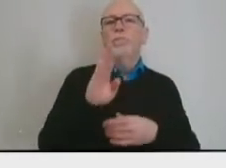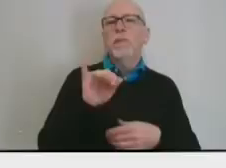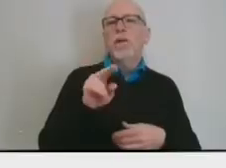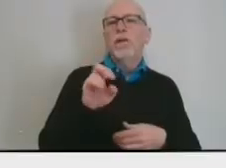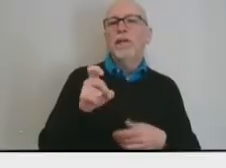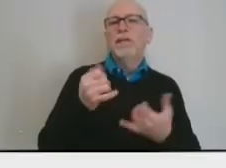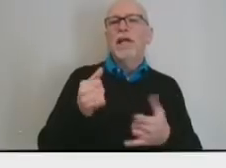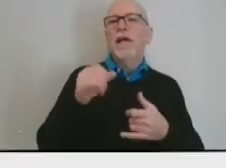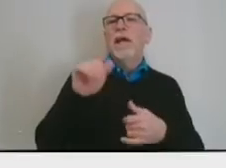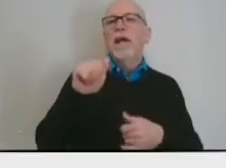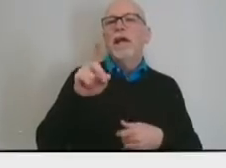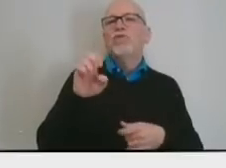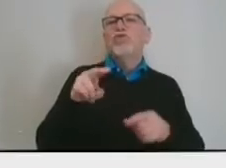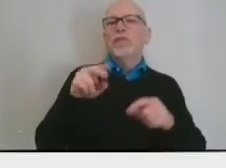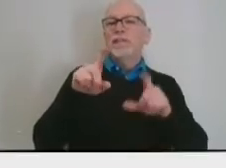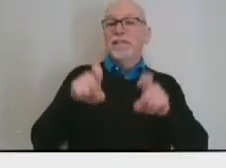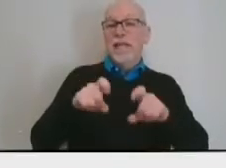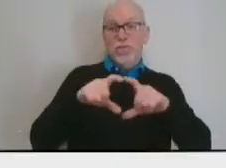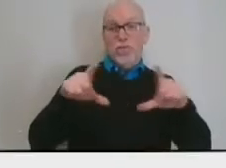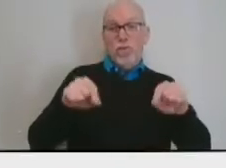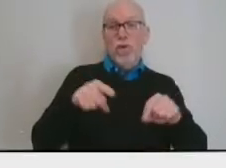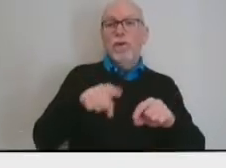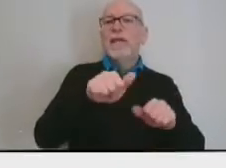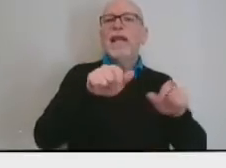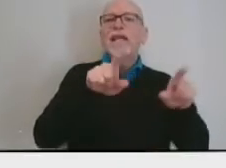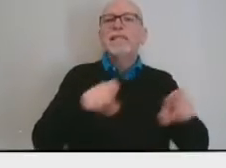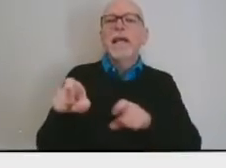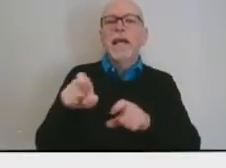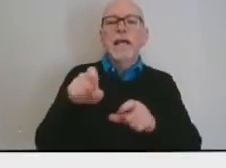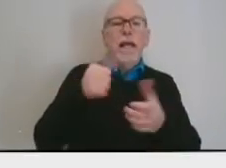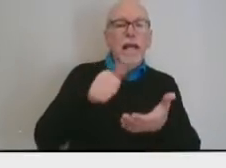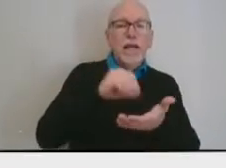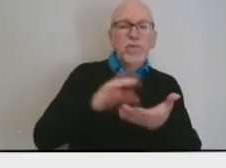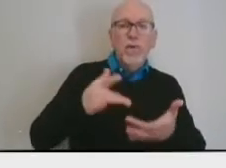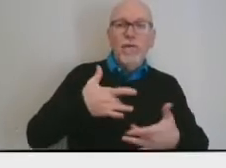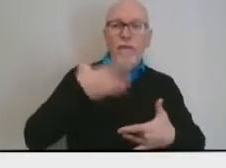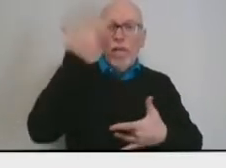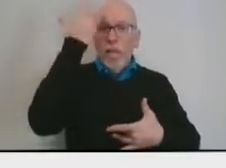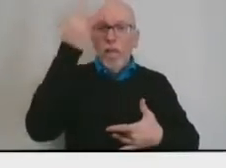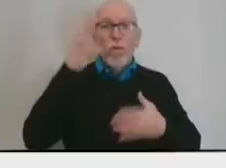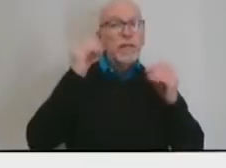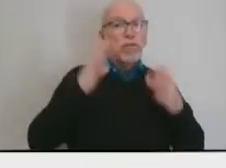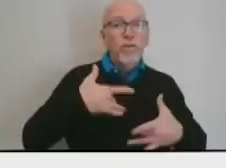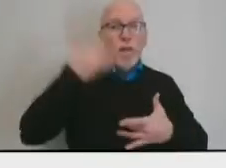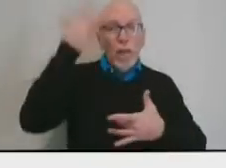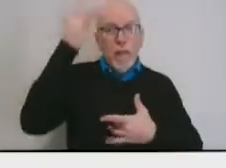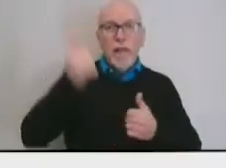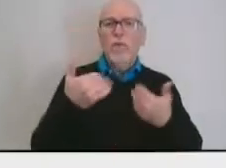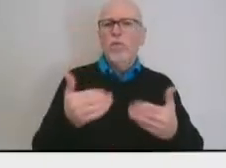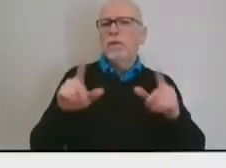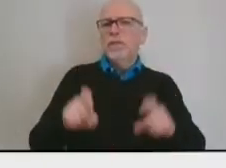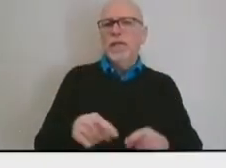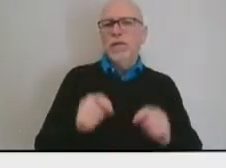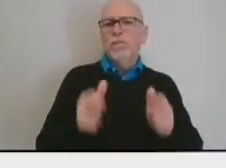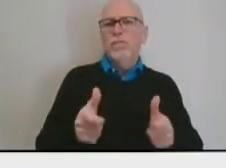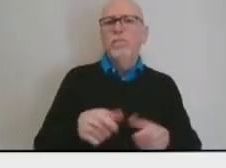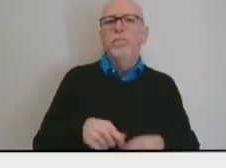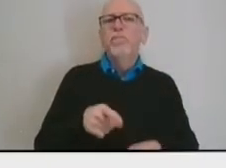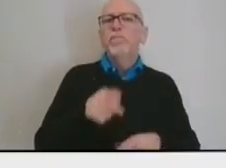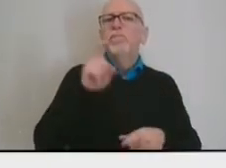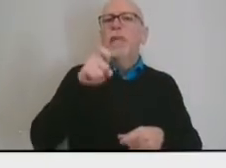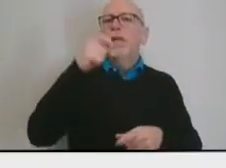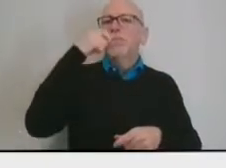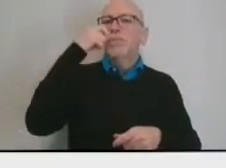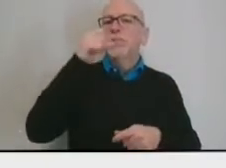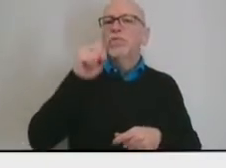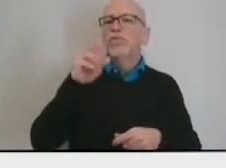test cards to schools to help them test symptomatic students and teachers in this package. These tests require a nasal swab that